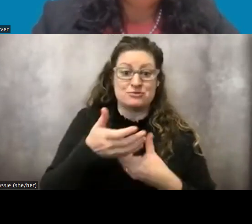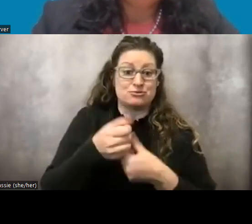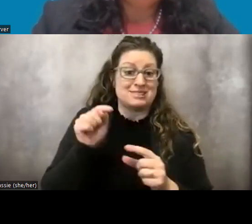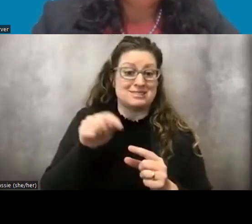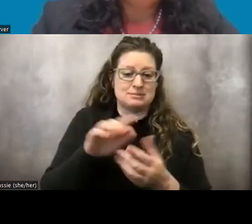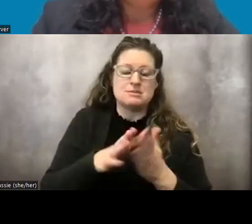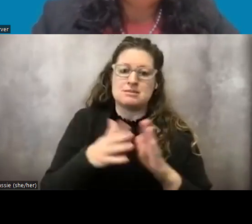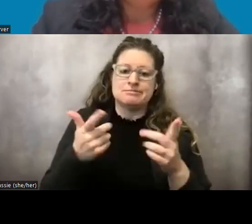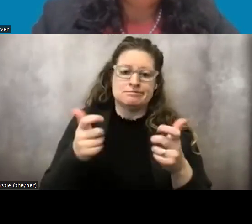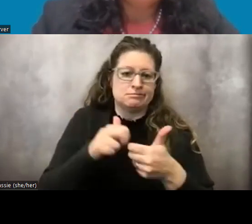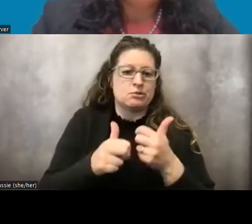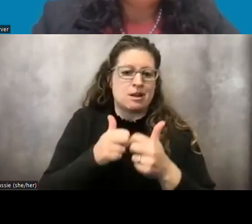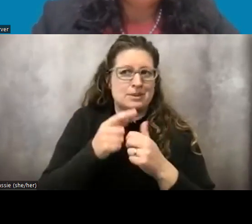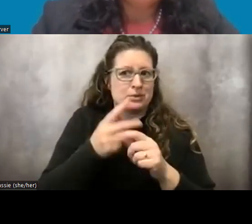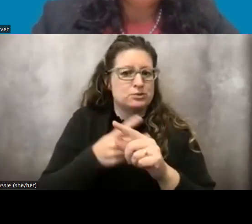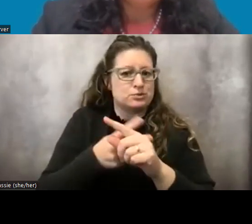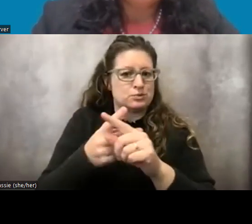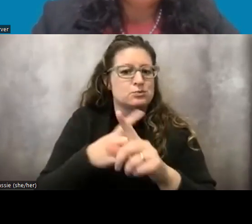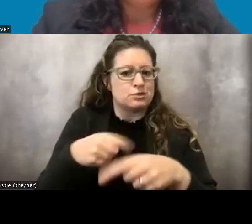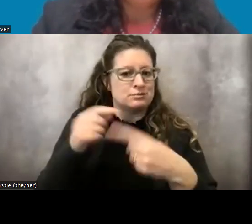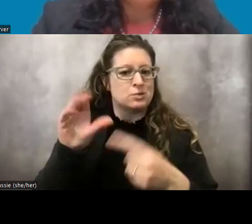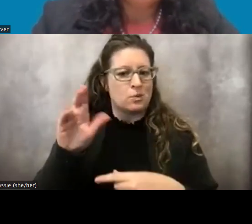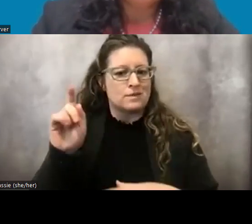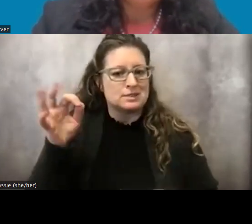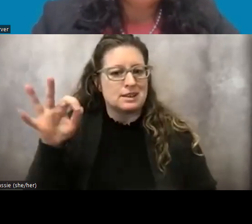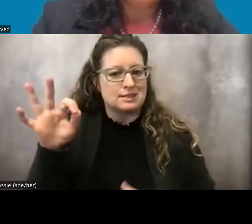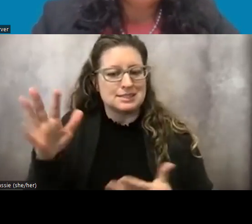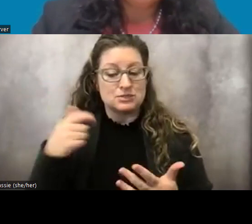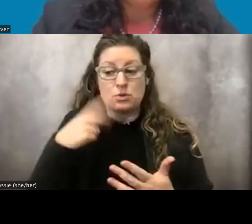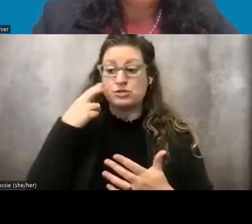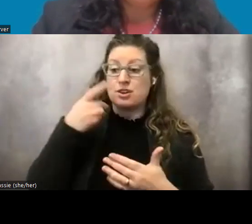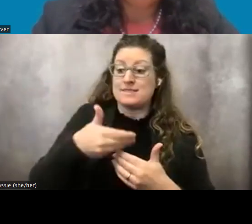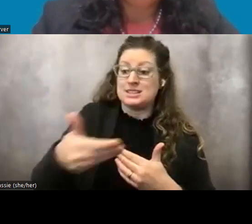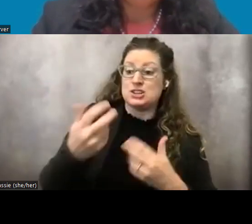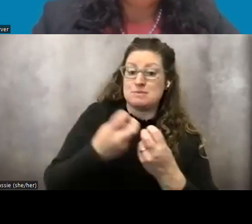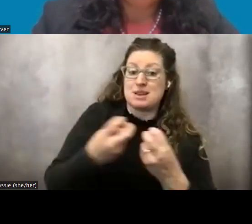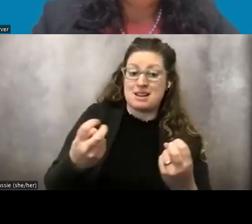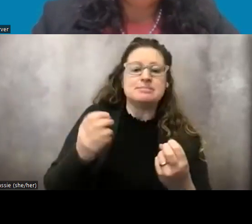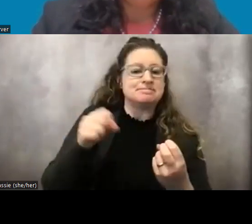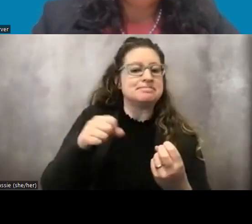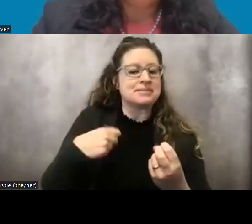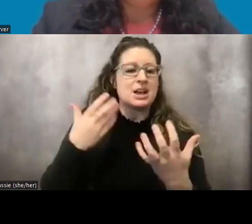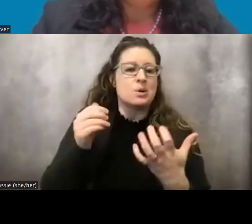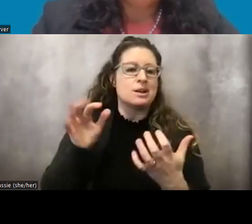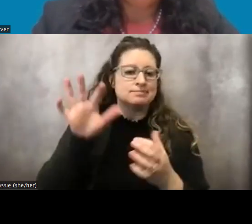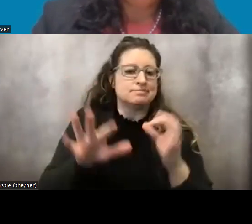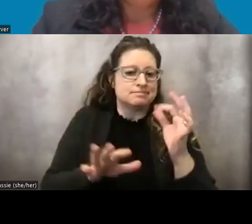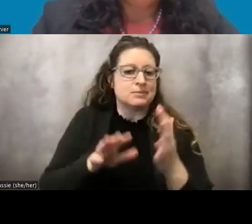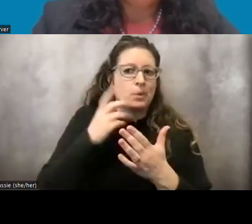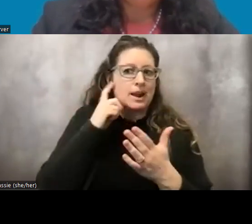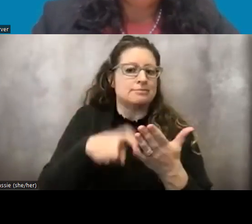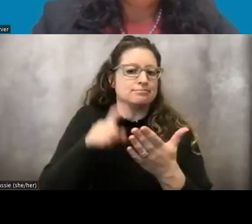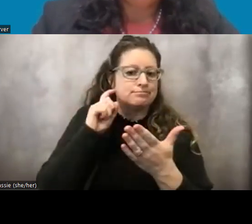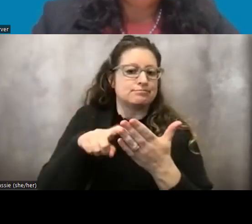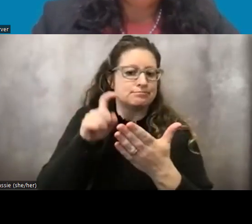And so when I saw this call for the panel, I thought that I wanted to contribute some of my thoughts about what I've been noticing over the past